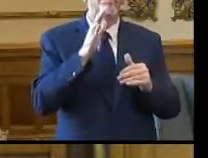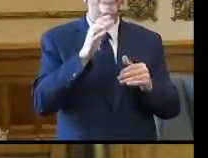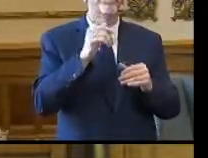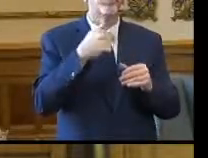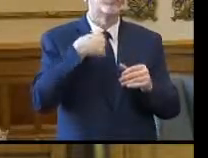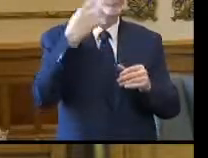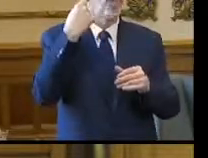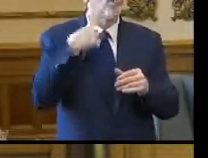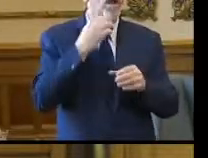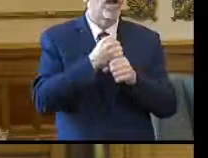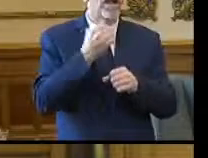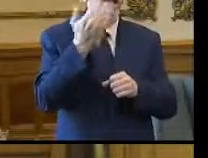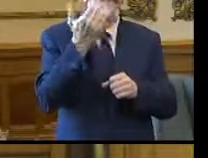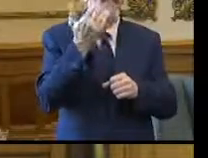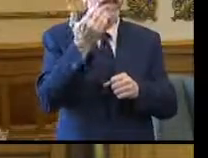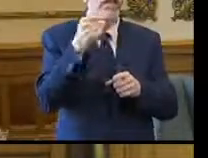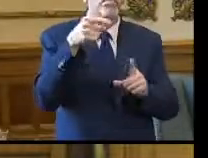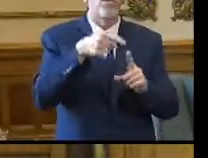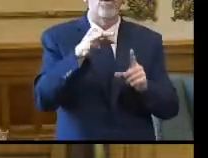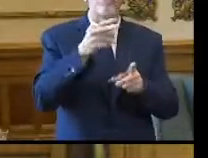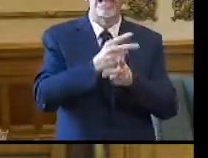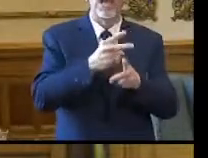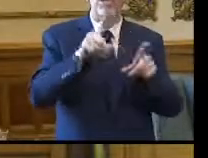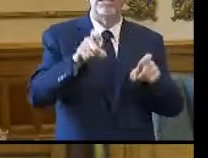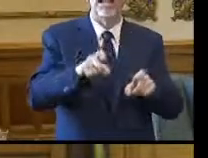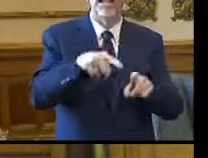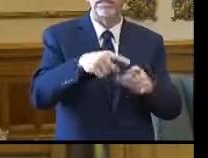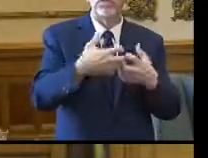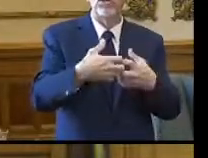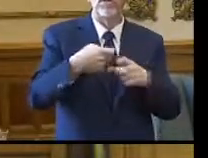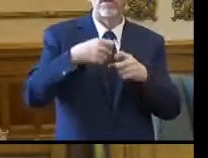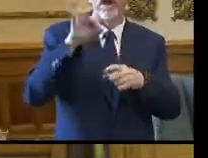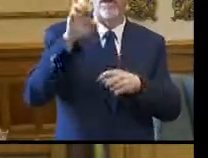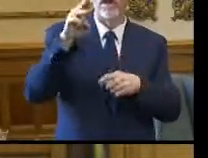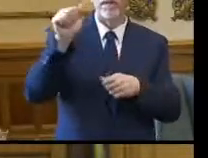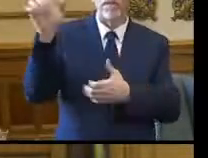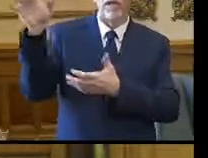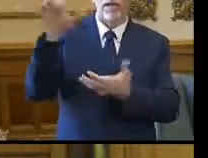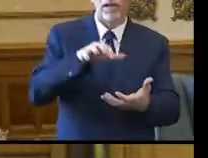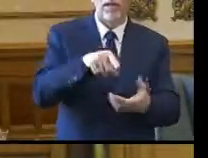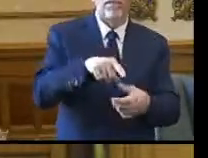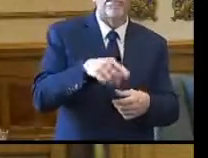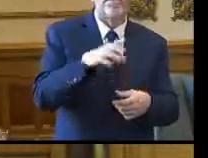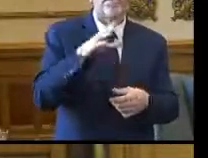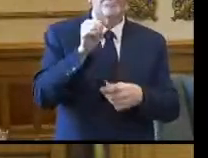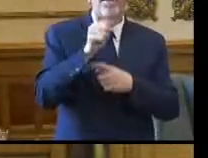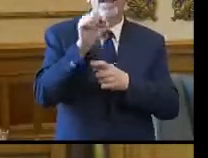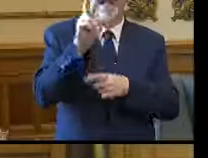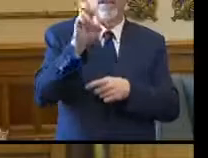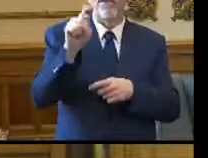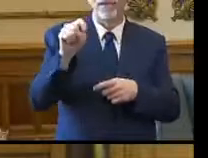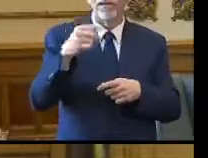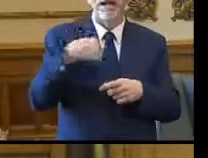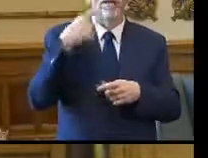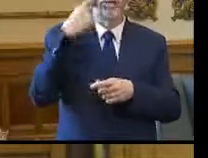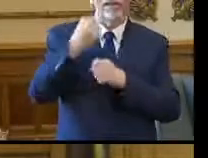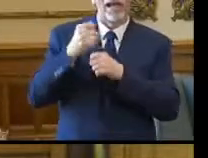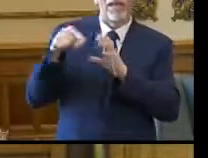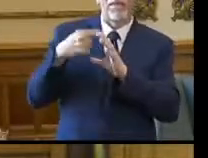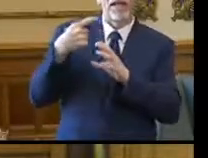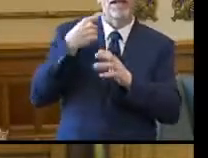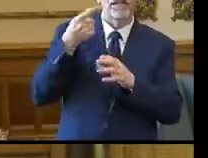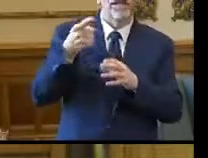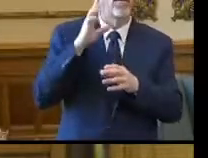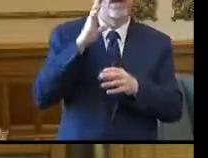get 15 point-of-care test machines from FEMA, from Abbott, and recently got an email at the end of the week that said that would